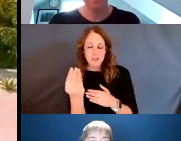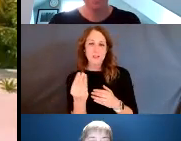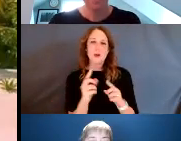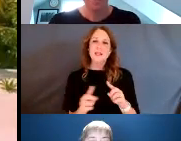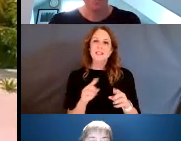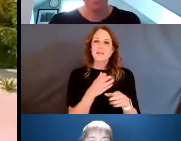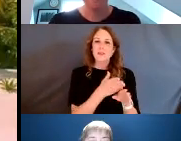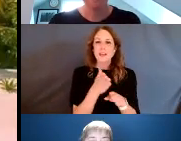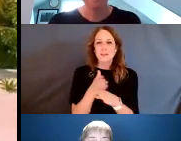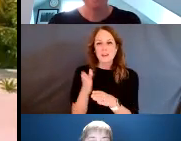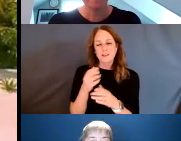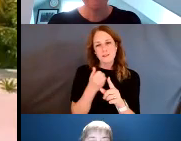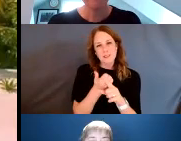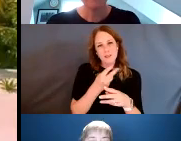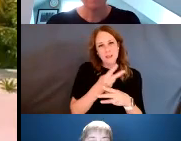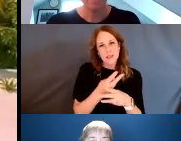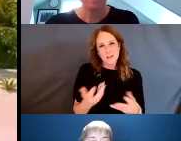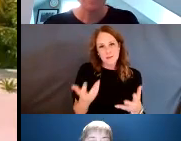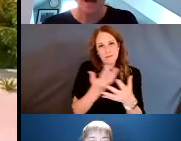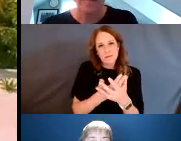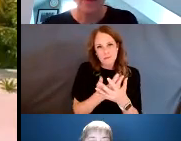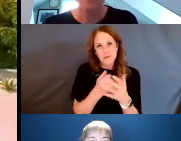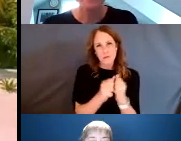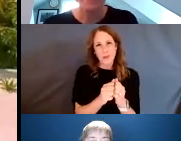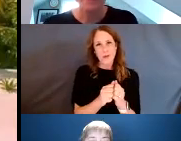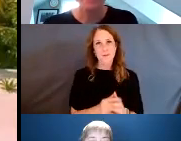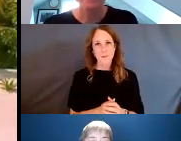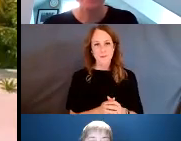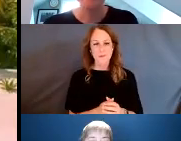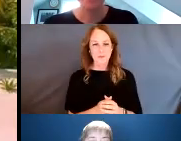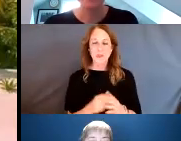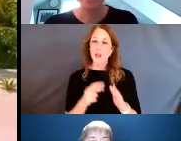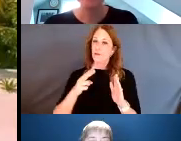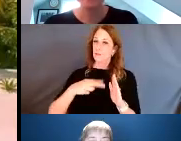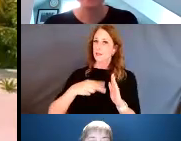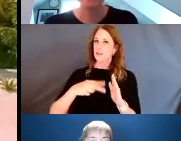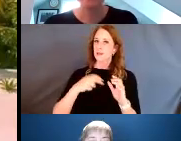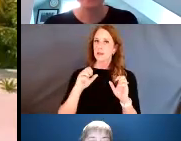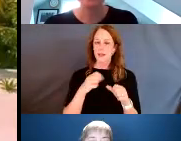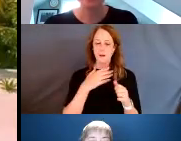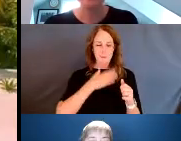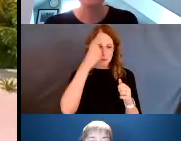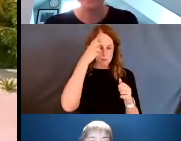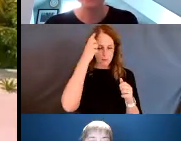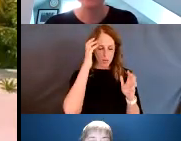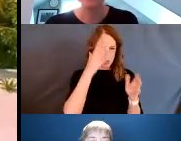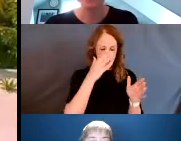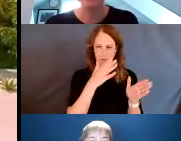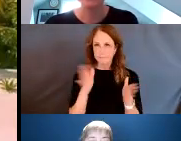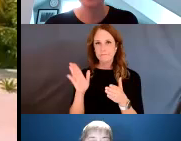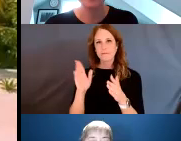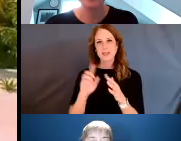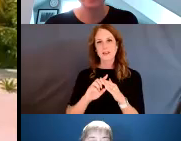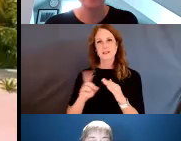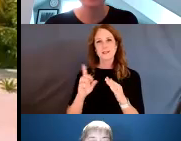self-care there. Um, I find that reading can take my mind off of things and provide a sort of escape. So